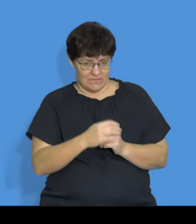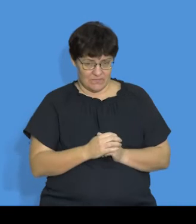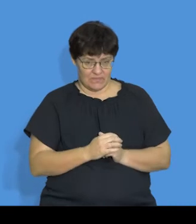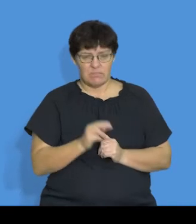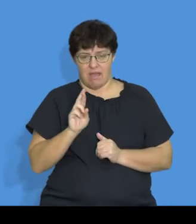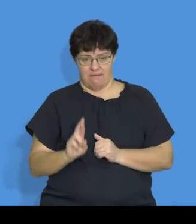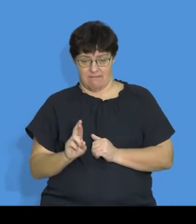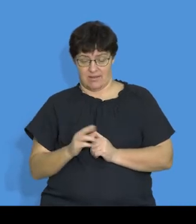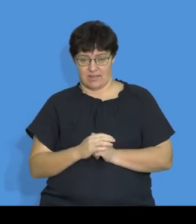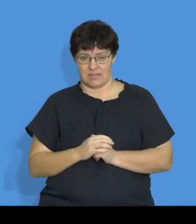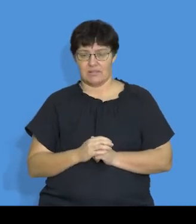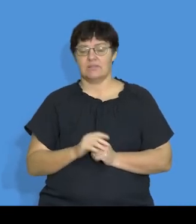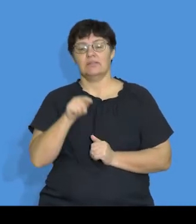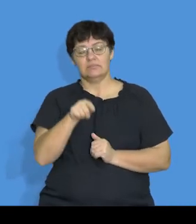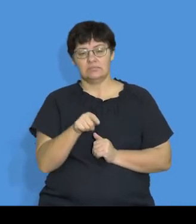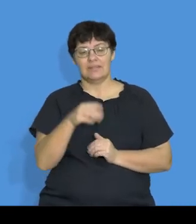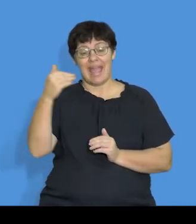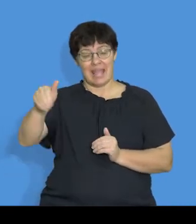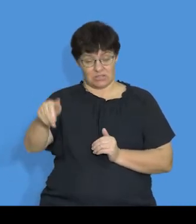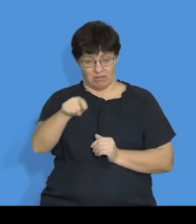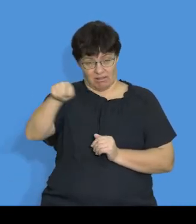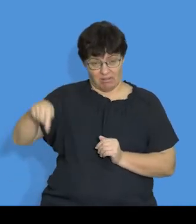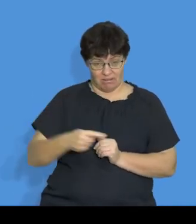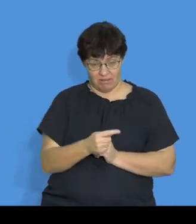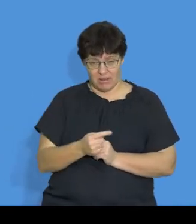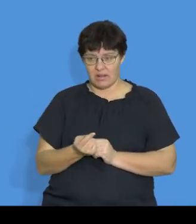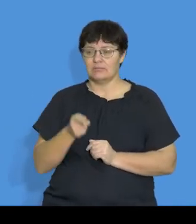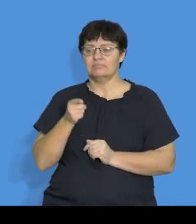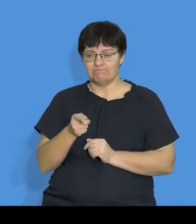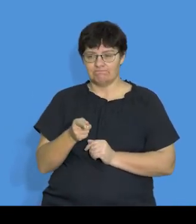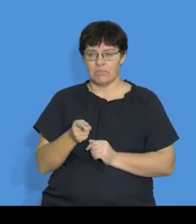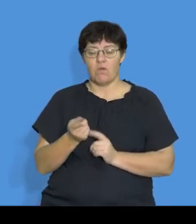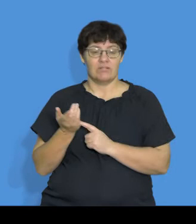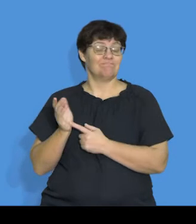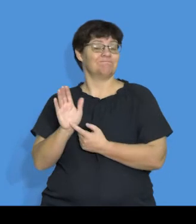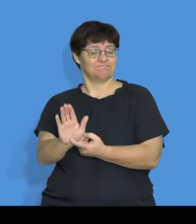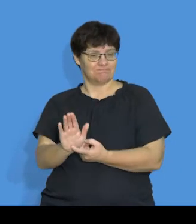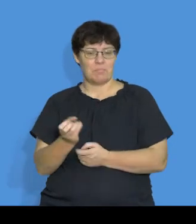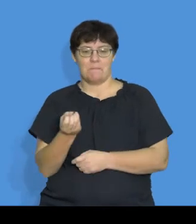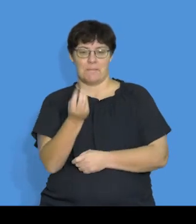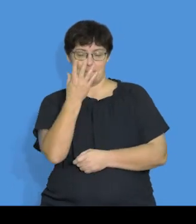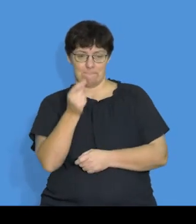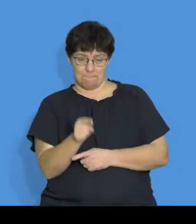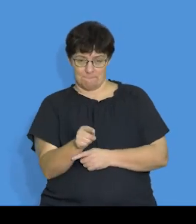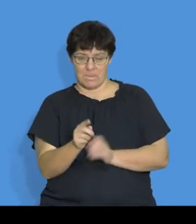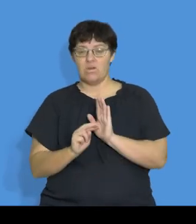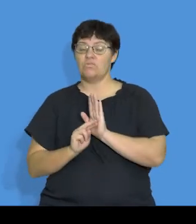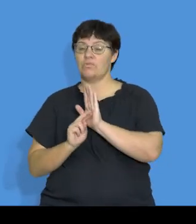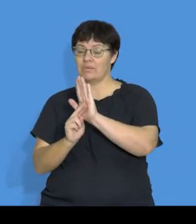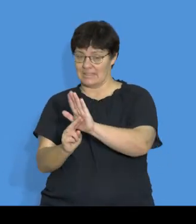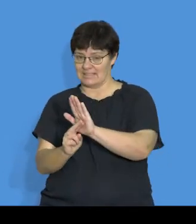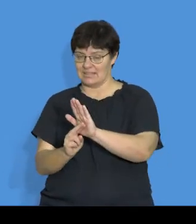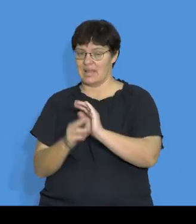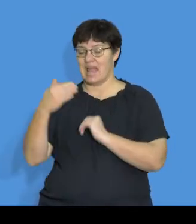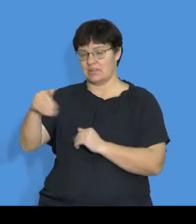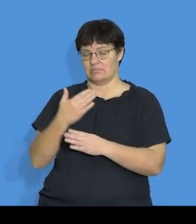R. So the external resistance of the circuit in the case of the simulation was the light bulb, would represent that external